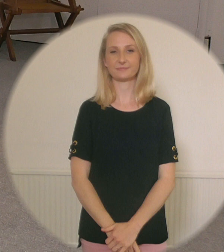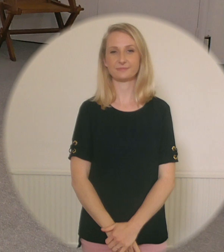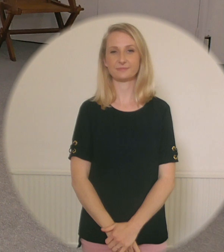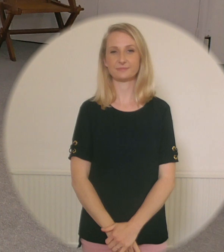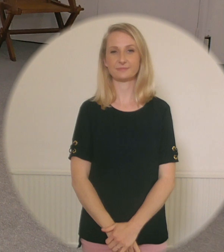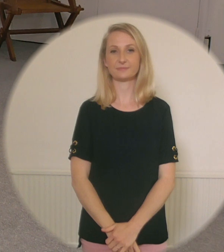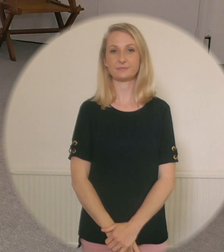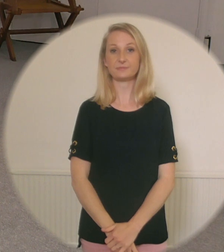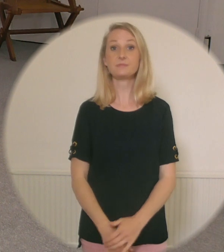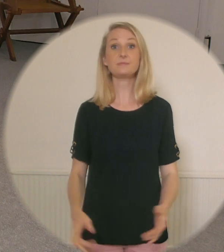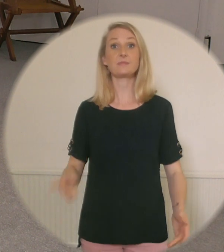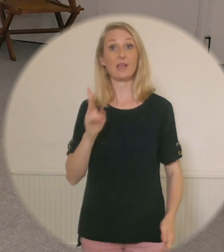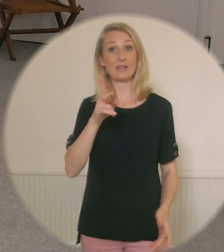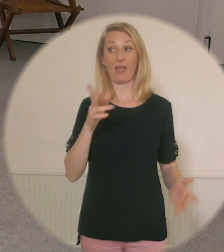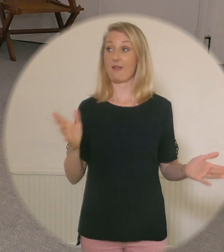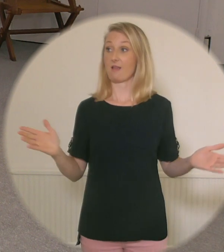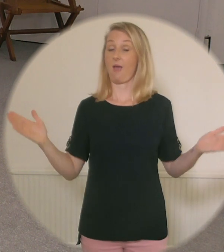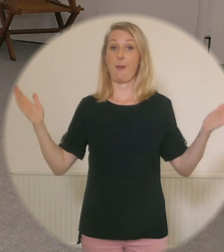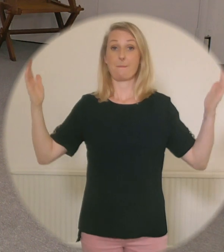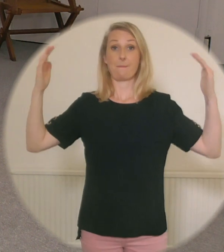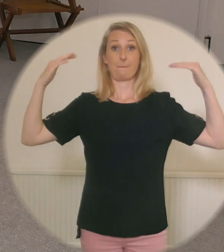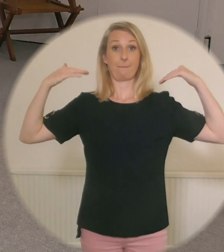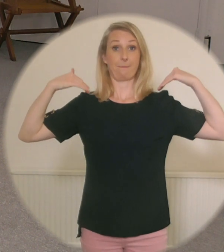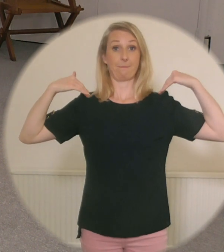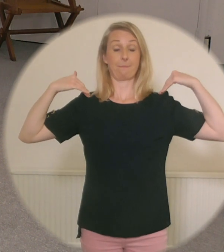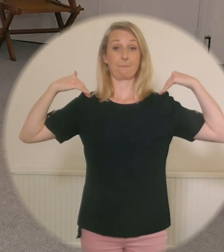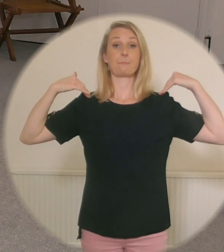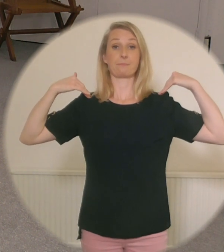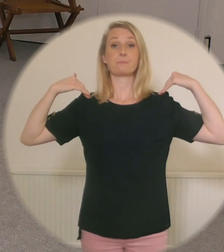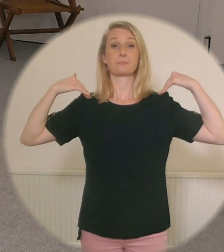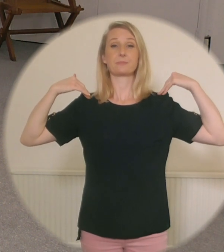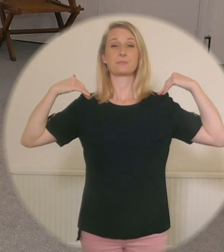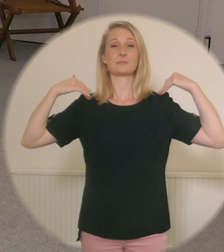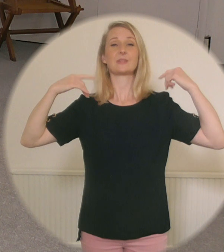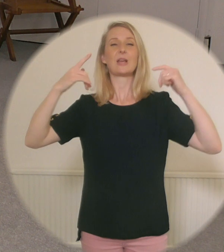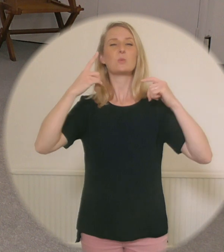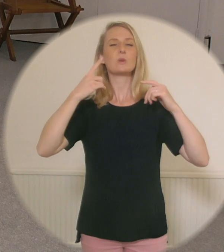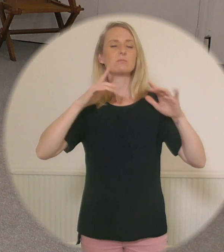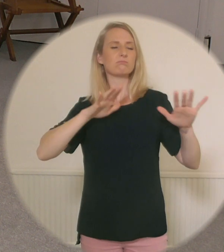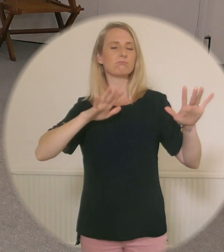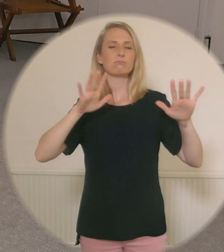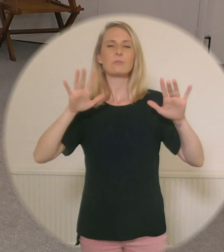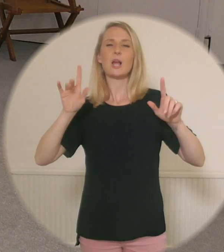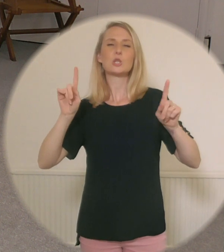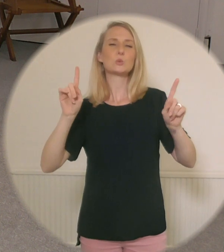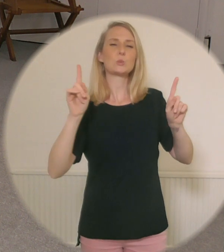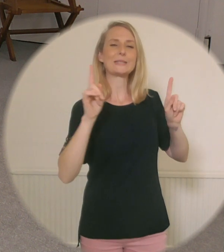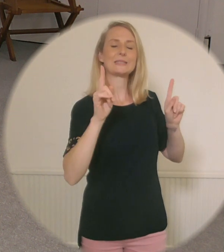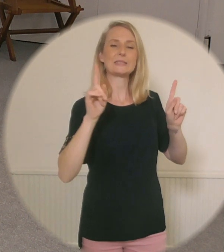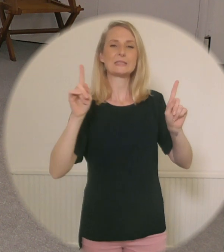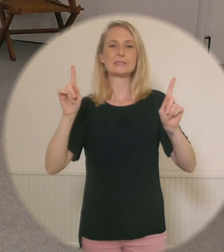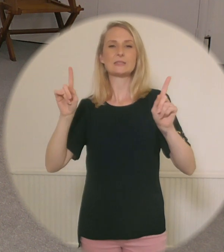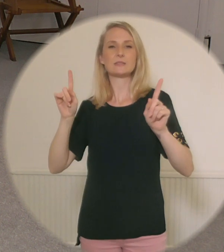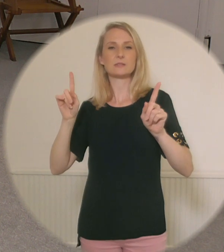And now we're bringing them up again, fingertips touching the shoulders, and we're going to do a gentle twist. So, as you breathe